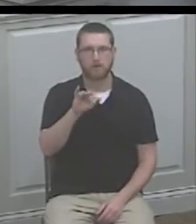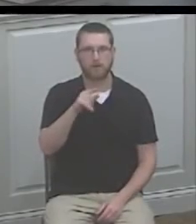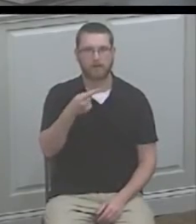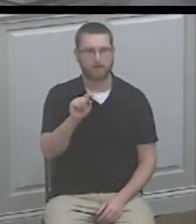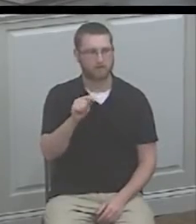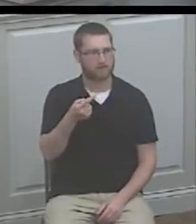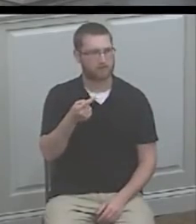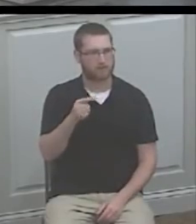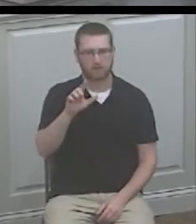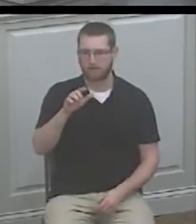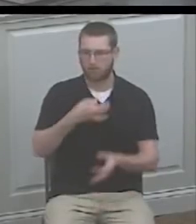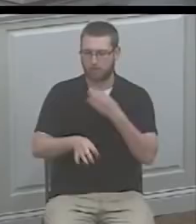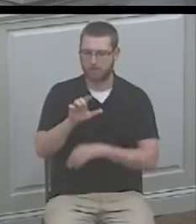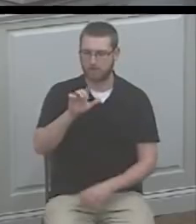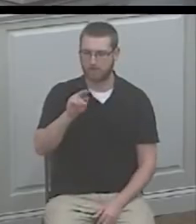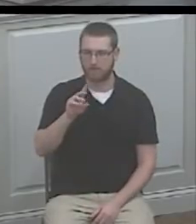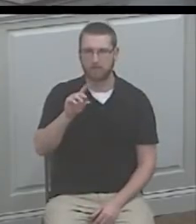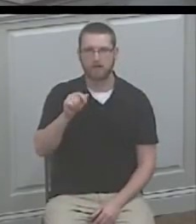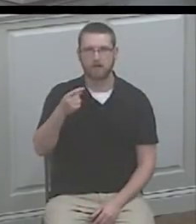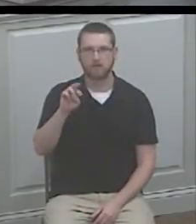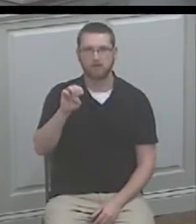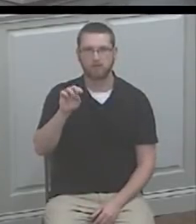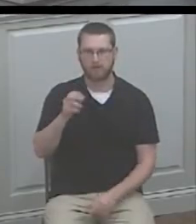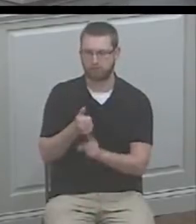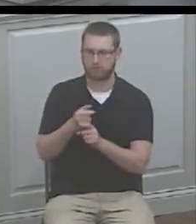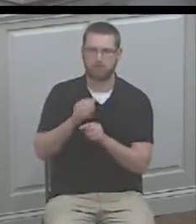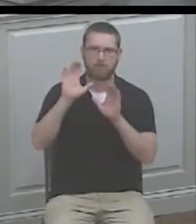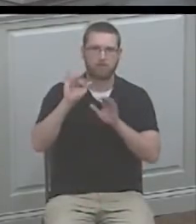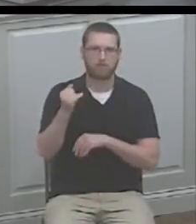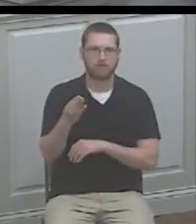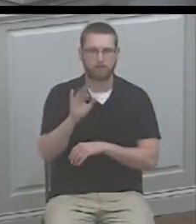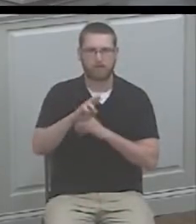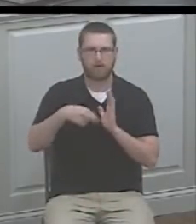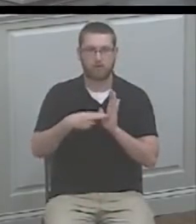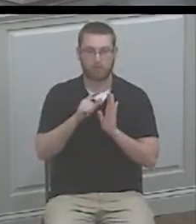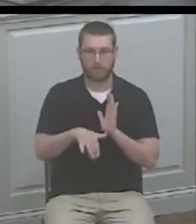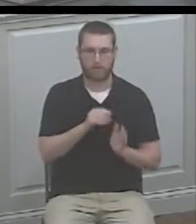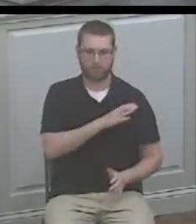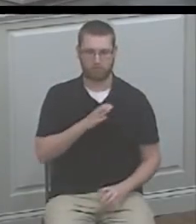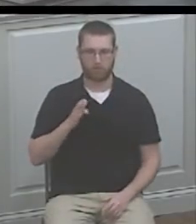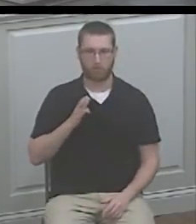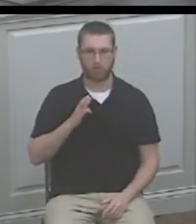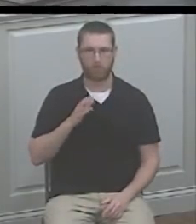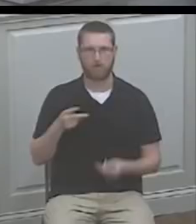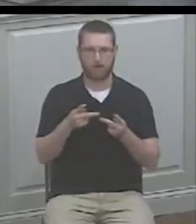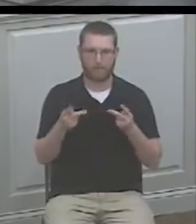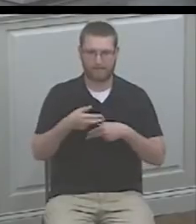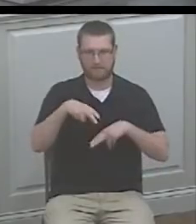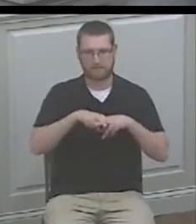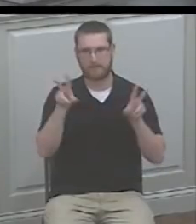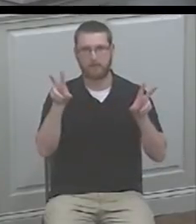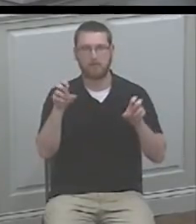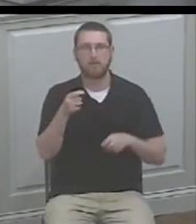done a fantastic job in that role, but what we always try to do on that particular slot or seat, if you